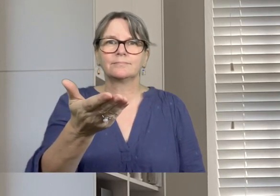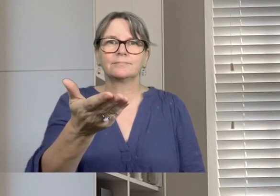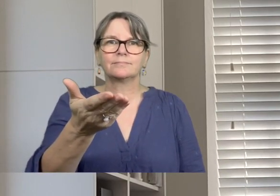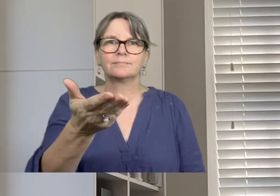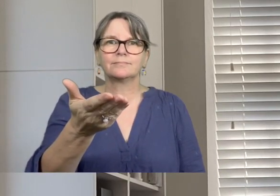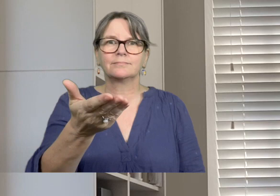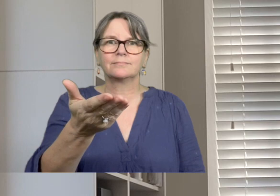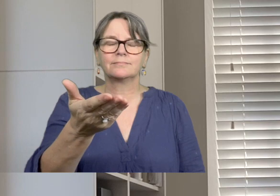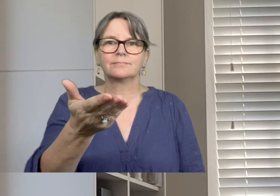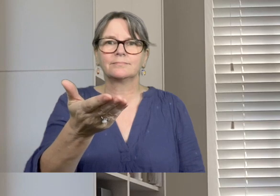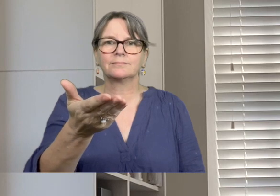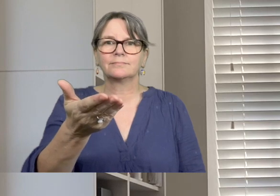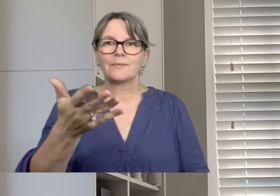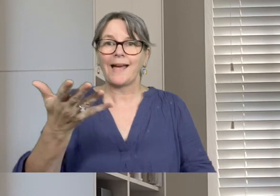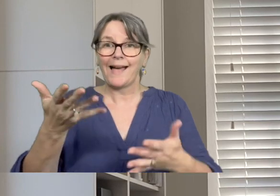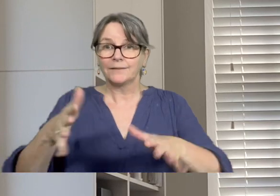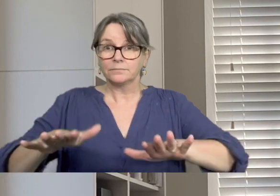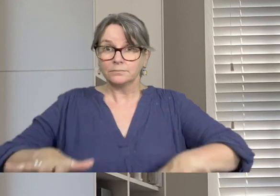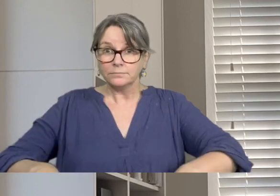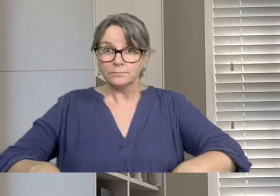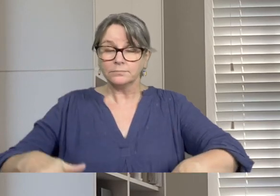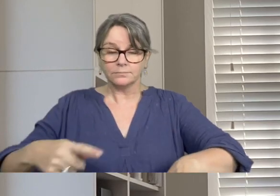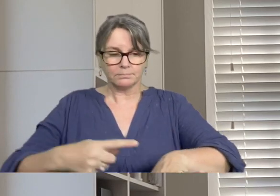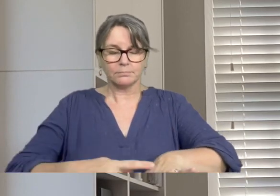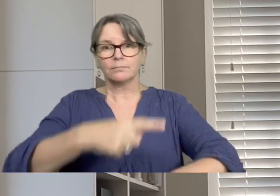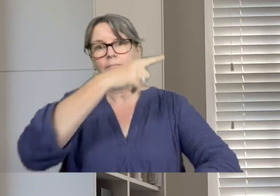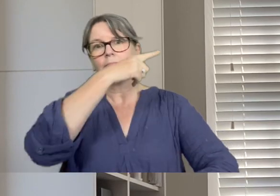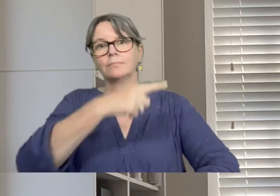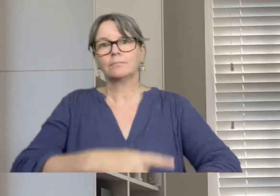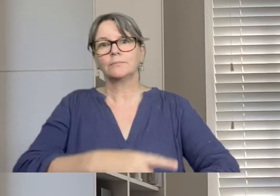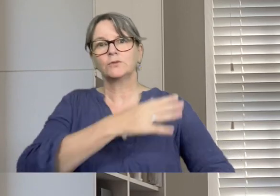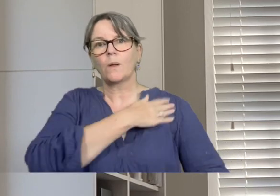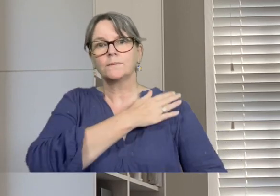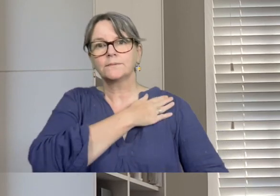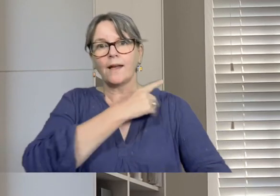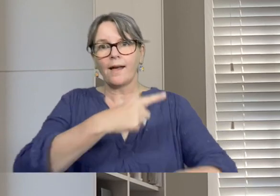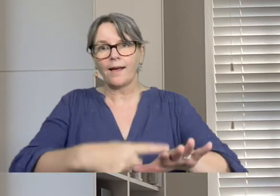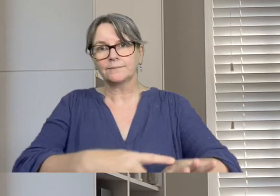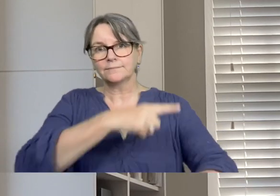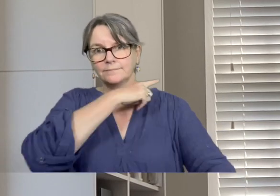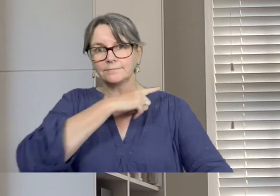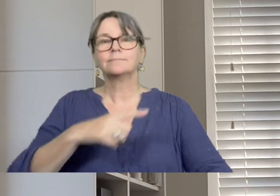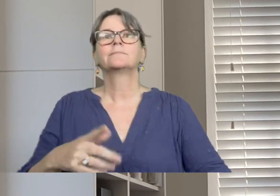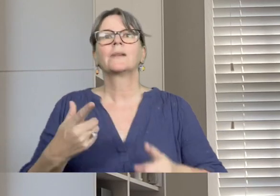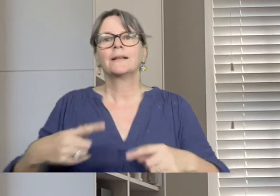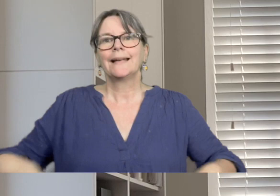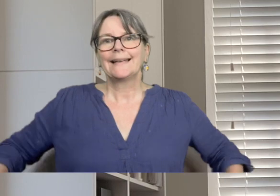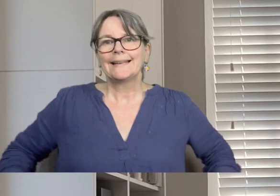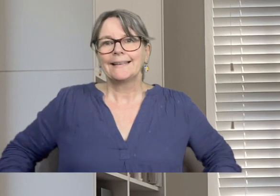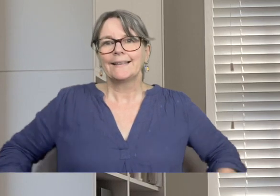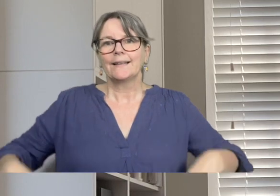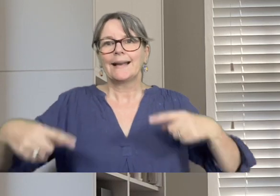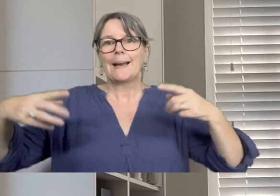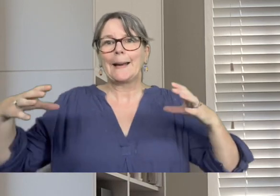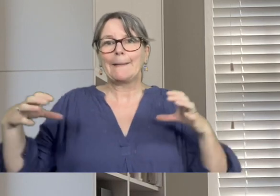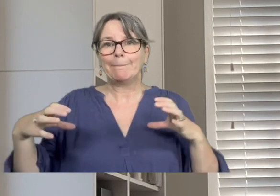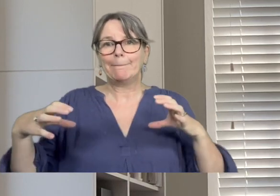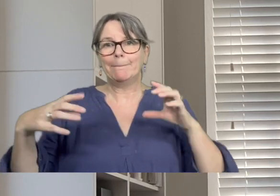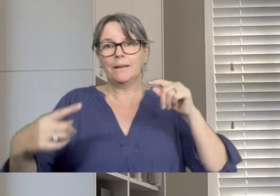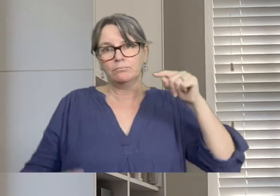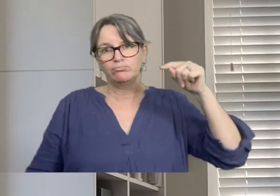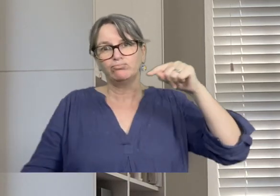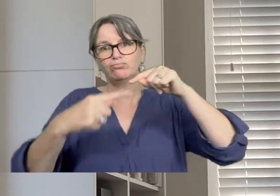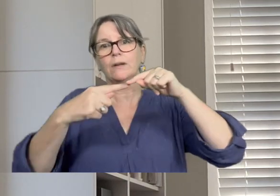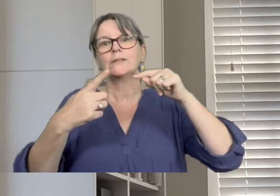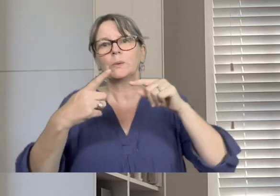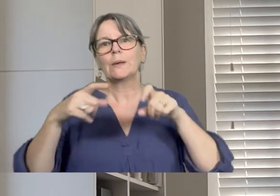the hips, heels of the hands underneath the shoulders, nice fingers, nice and wide, feeling lovely and strong. And I like a sense